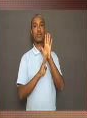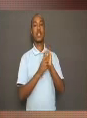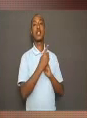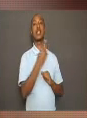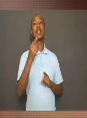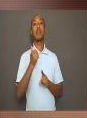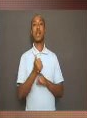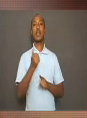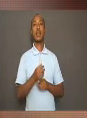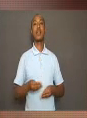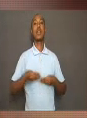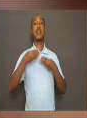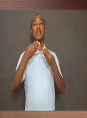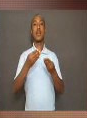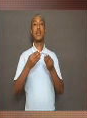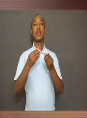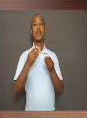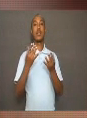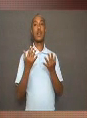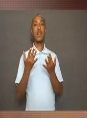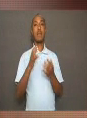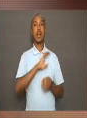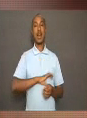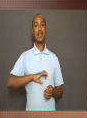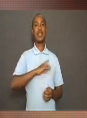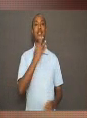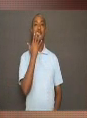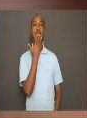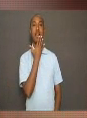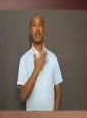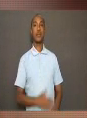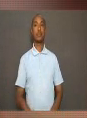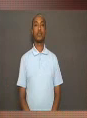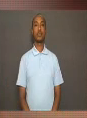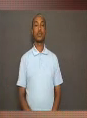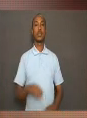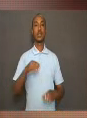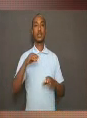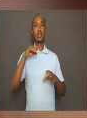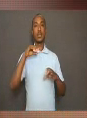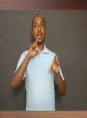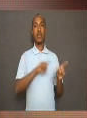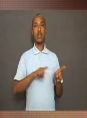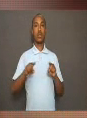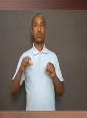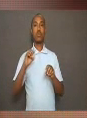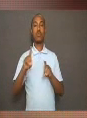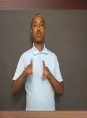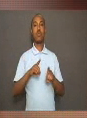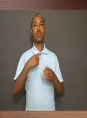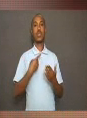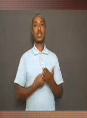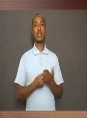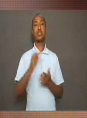Certain metals will give the flame a characteristic color. In order to do this, a